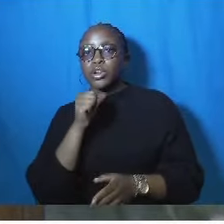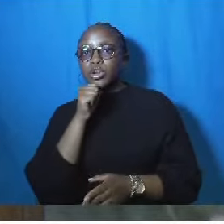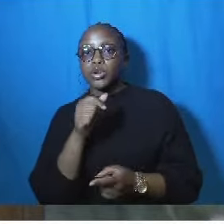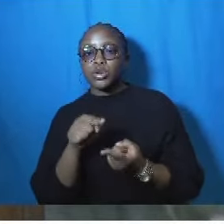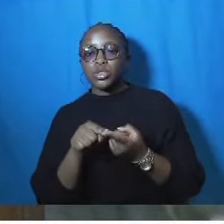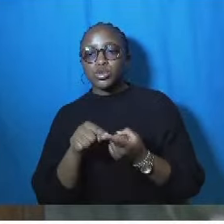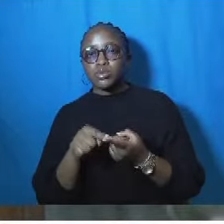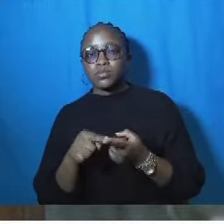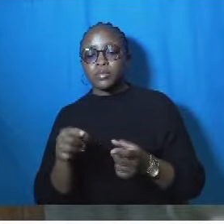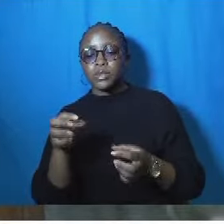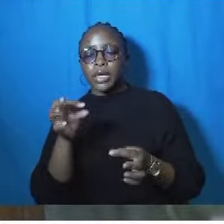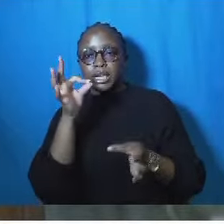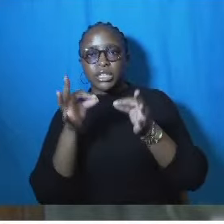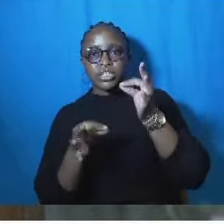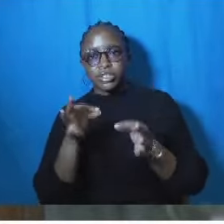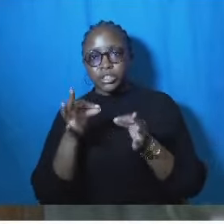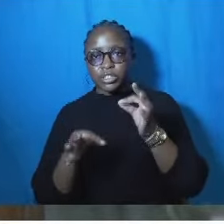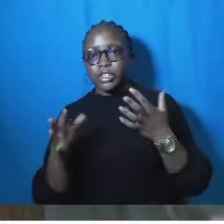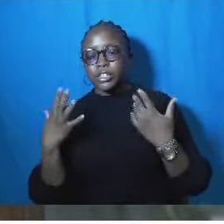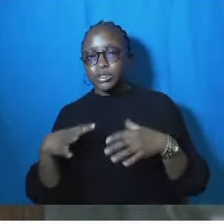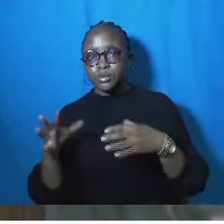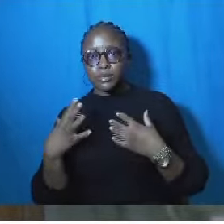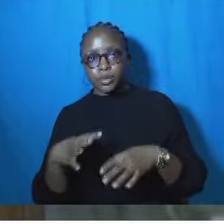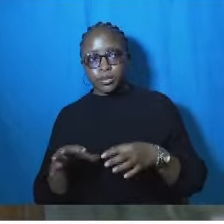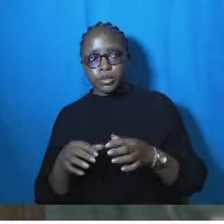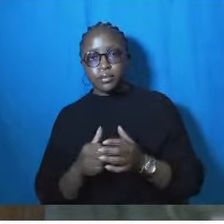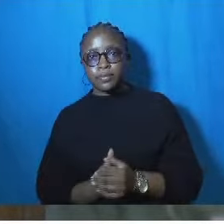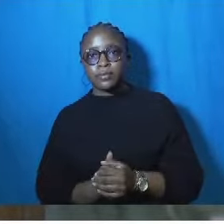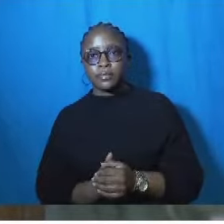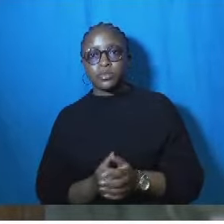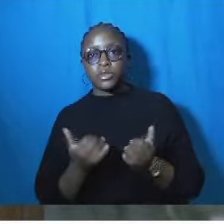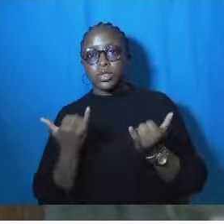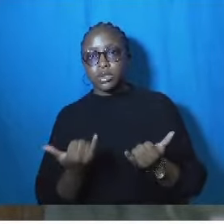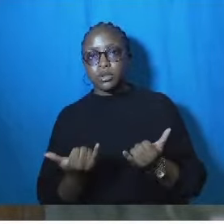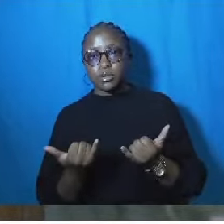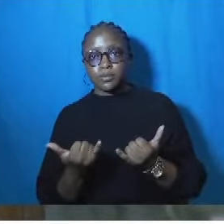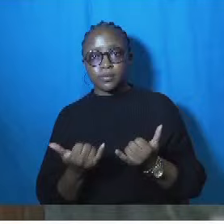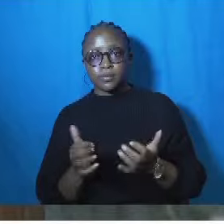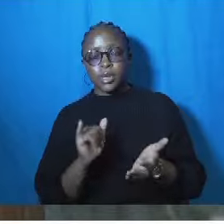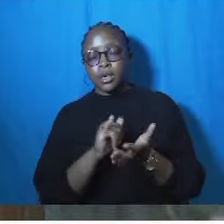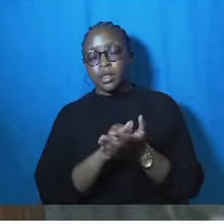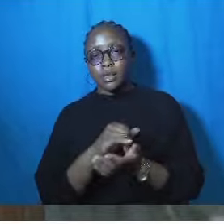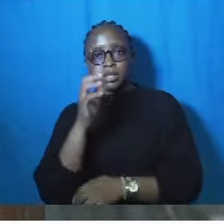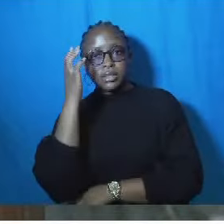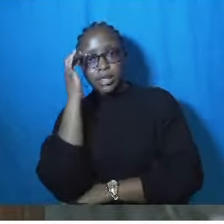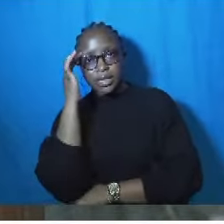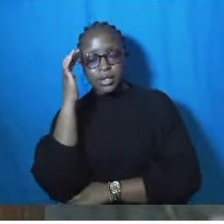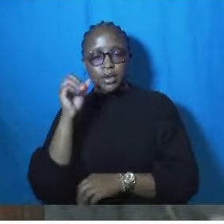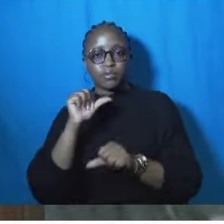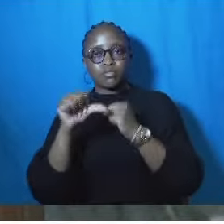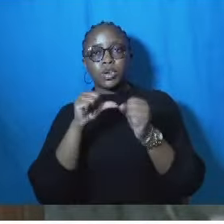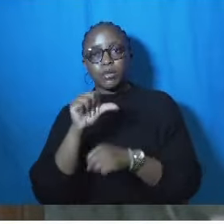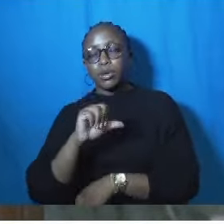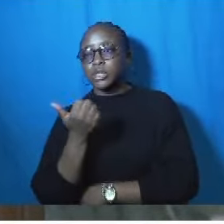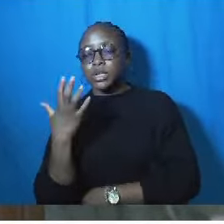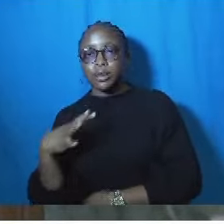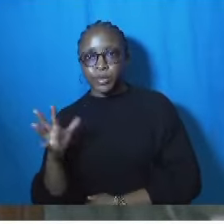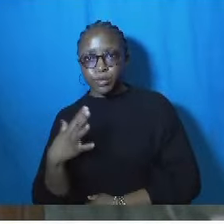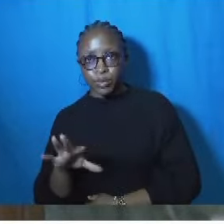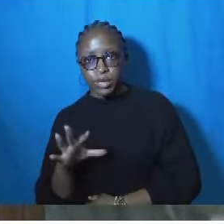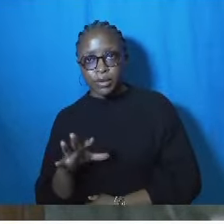matters disputable. Now, that thought of thinking about others winds